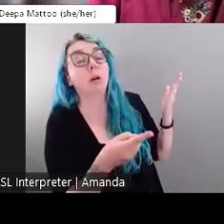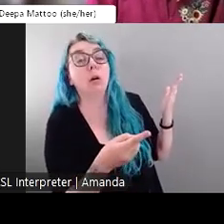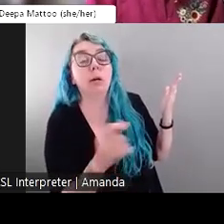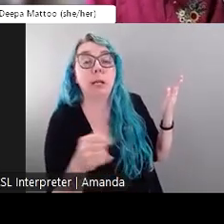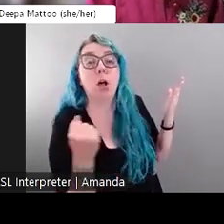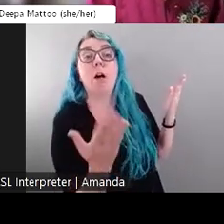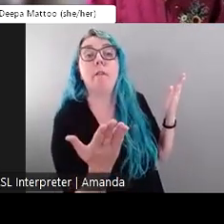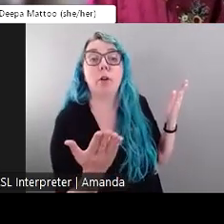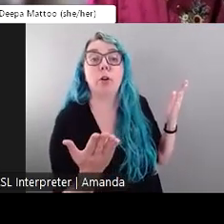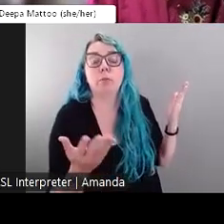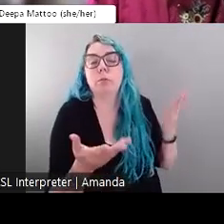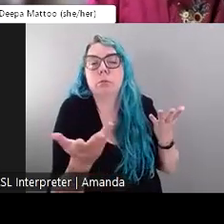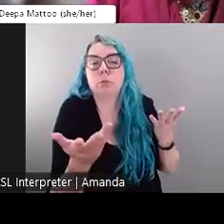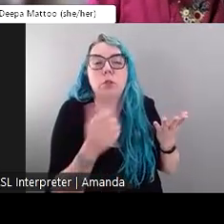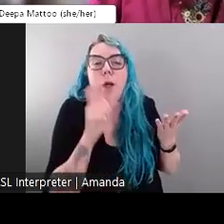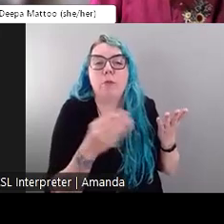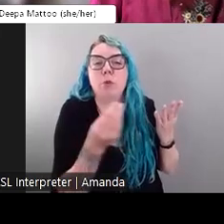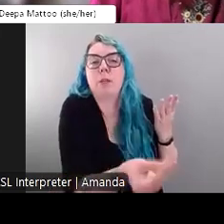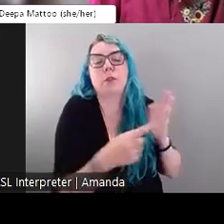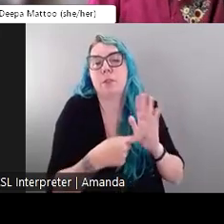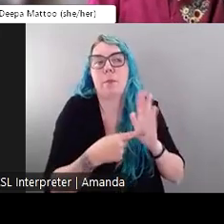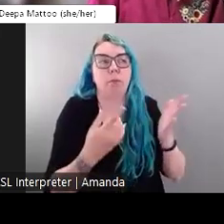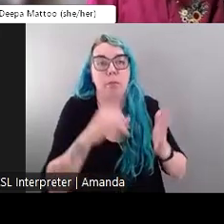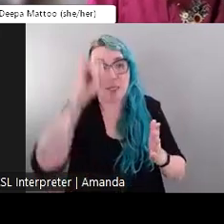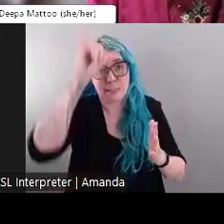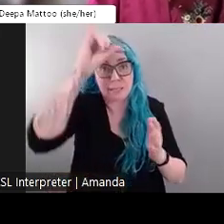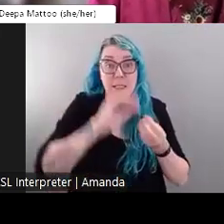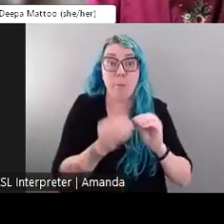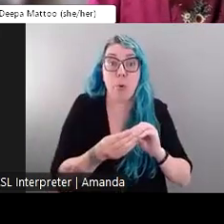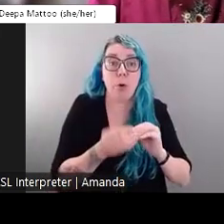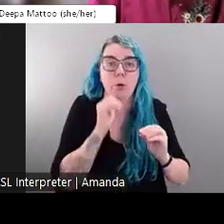the number of the taxi, which was in the script, right? Or the route